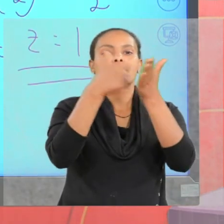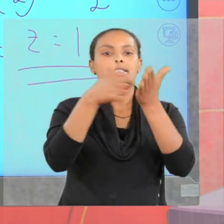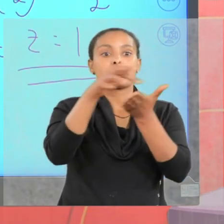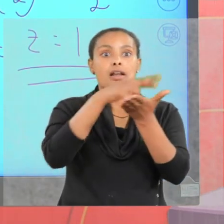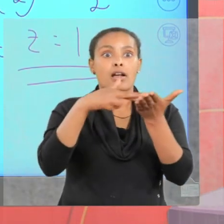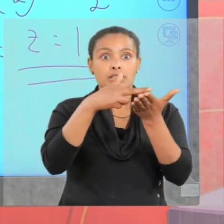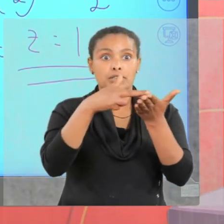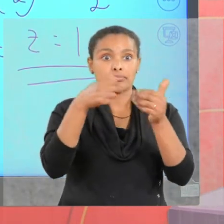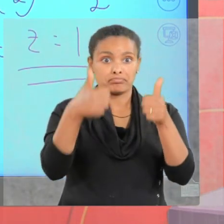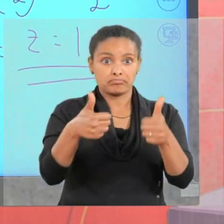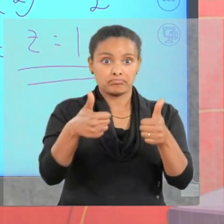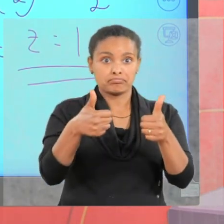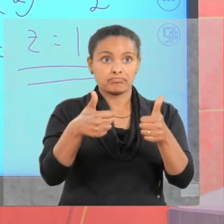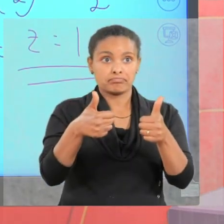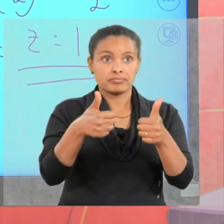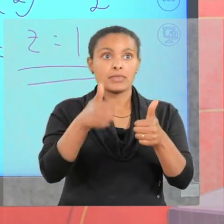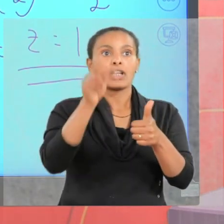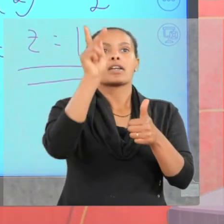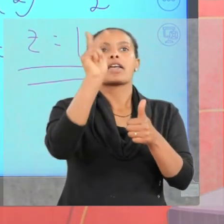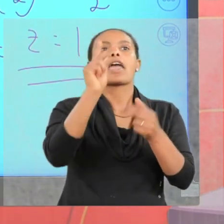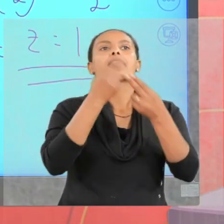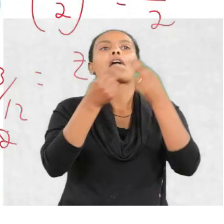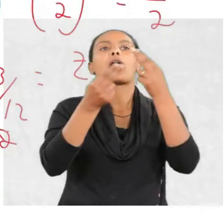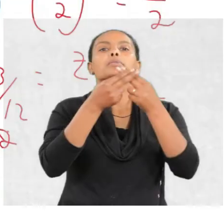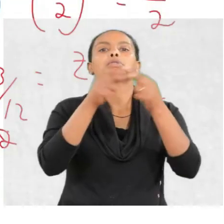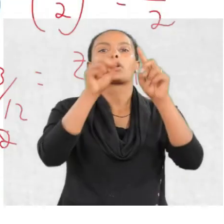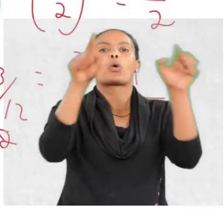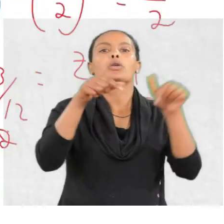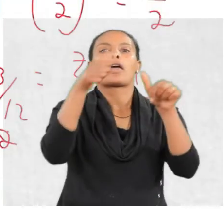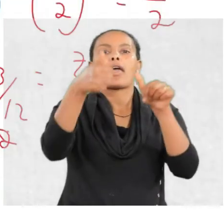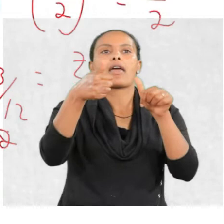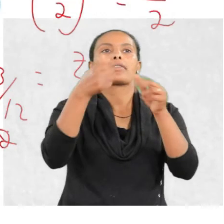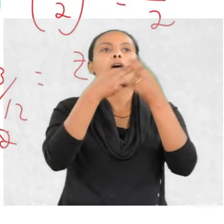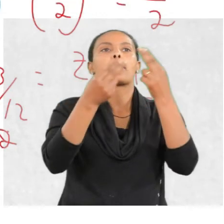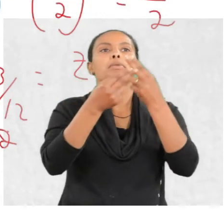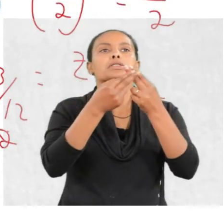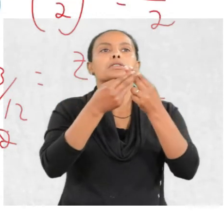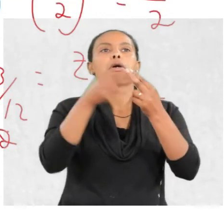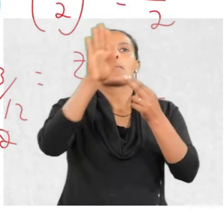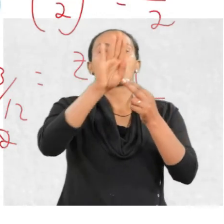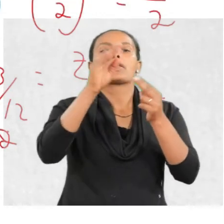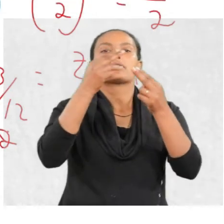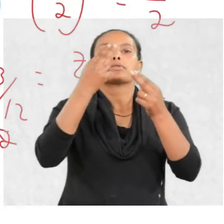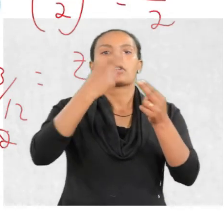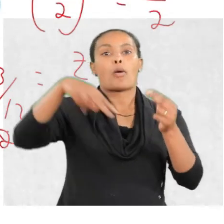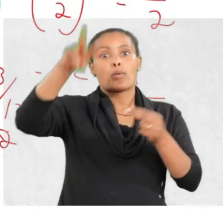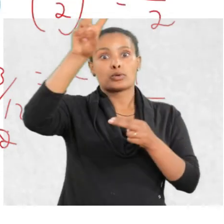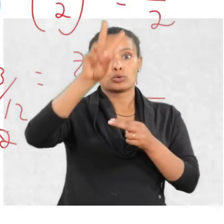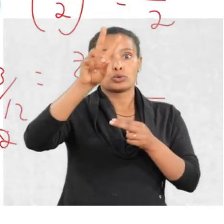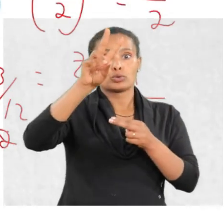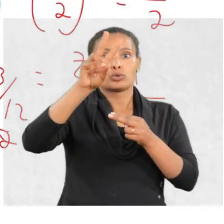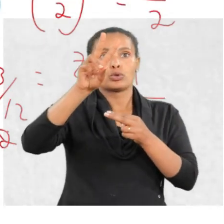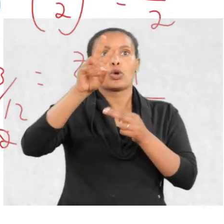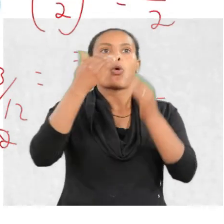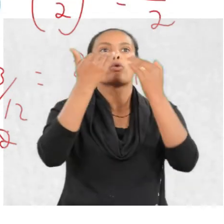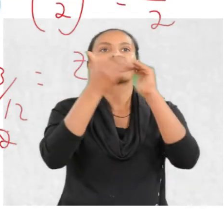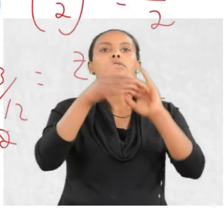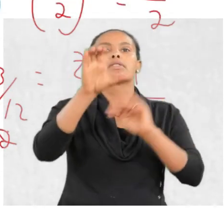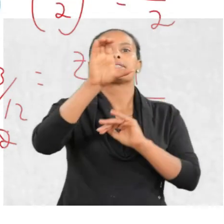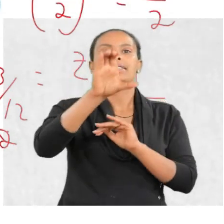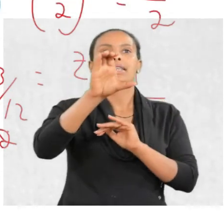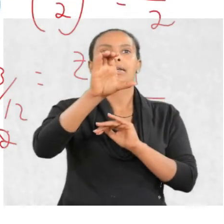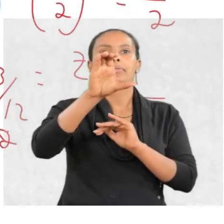reaction. Rate equal K times concentration of A times concentration of B to the power of 2 times concentration